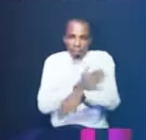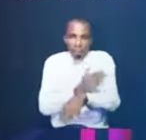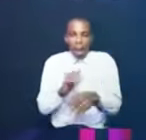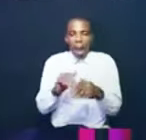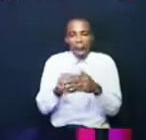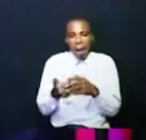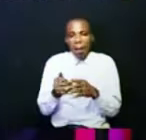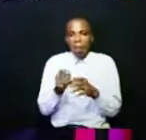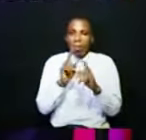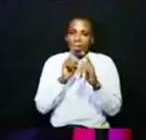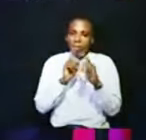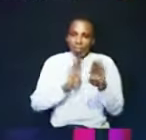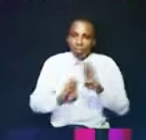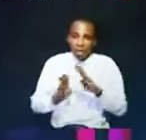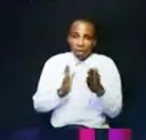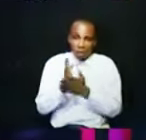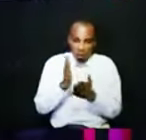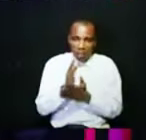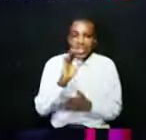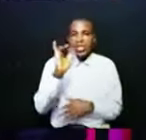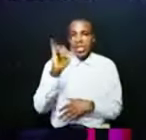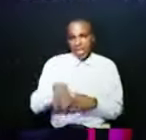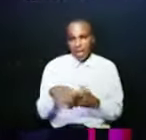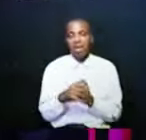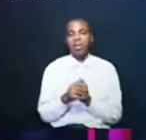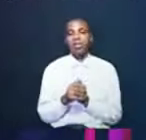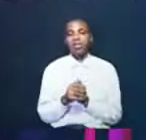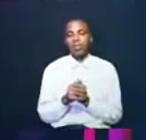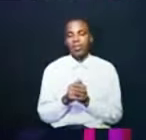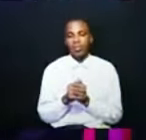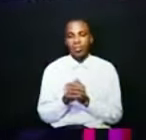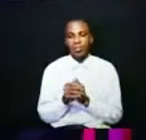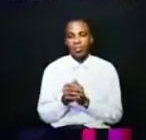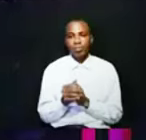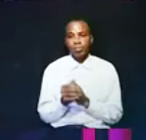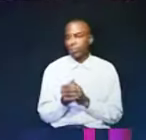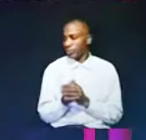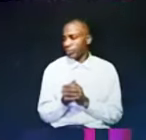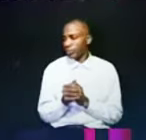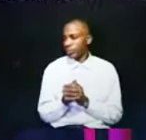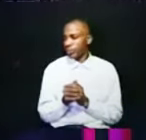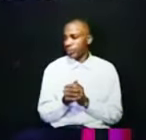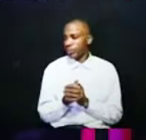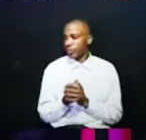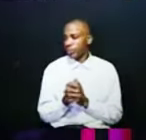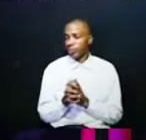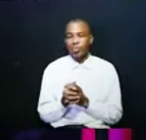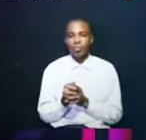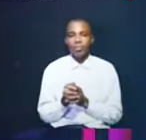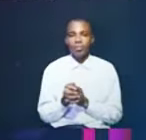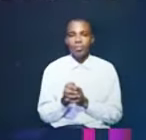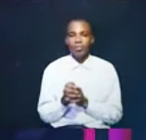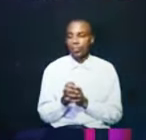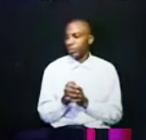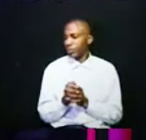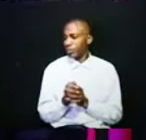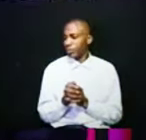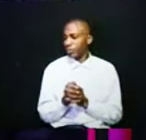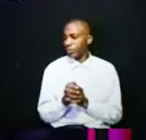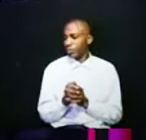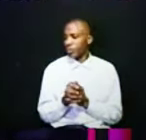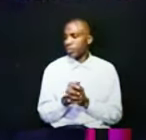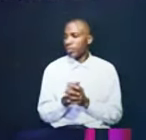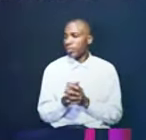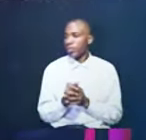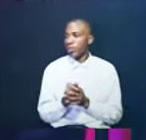productivity. Yeah, make you more green season. It's a CFR minor, and yes, you have a kind, you paddle do a warber crystal moon, name mum, as a CFR, a sorry